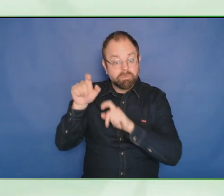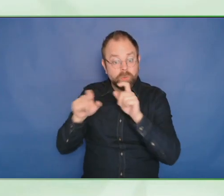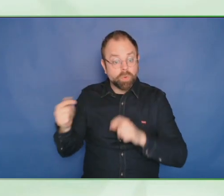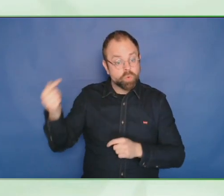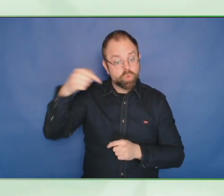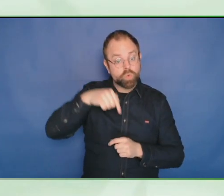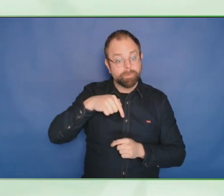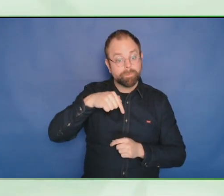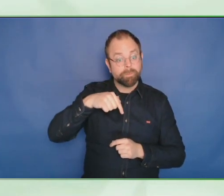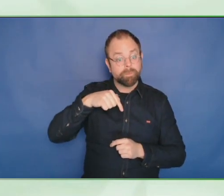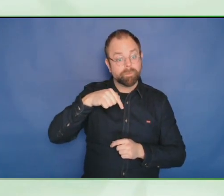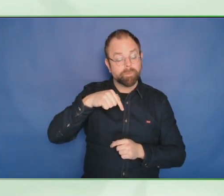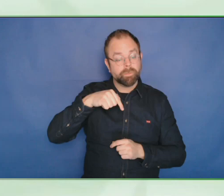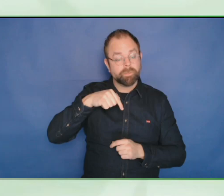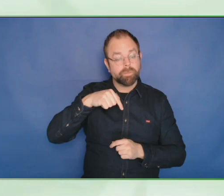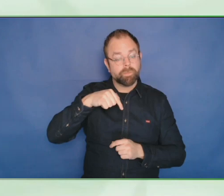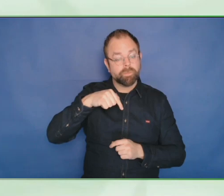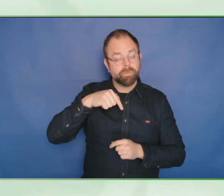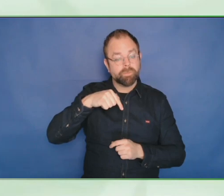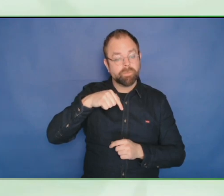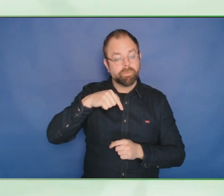sad, and start